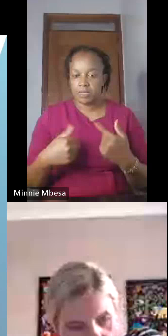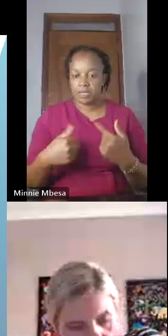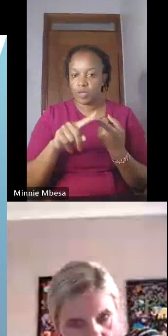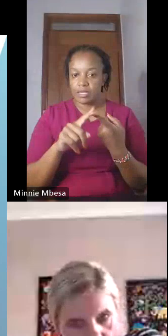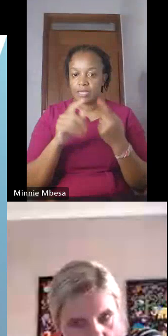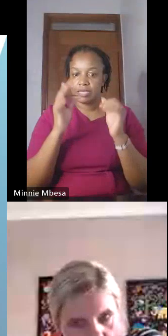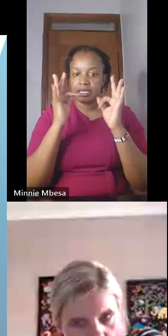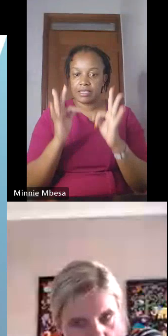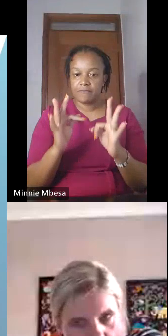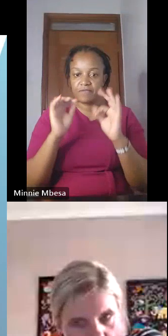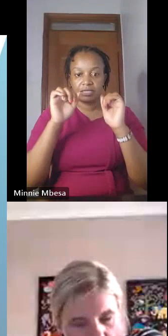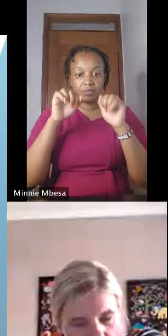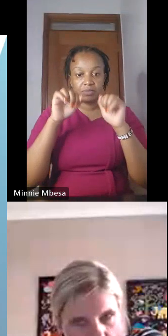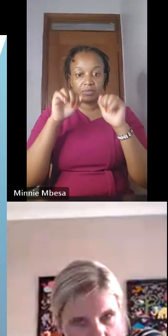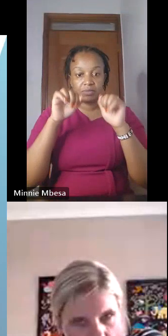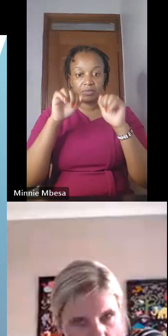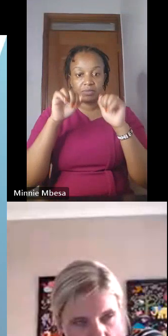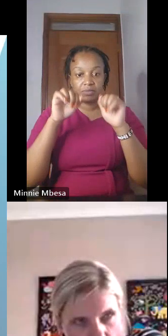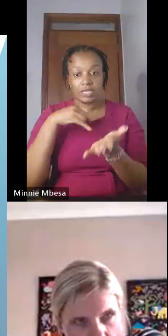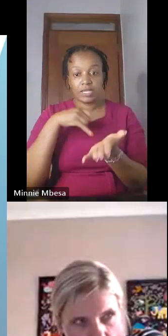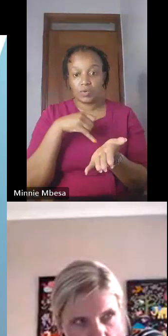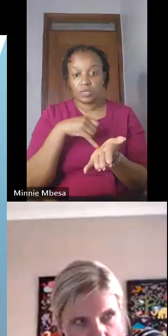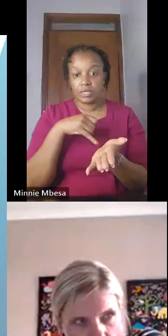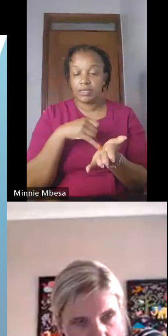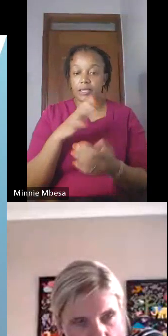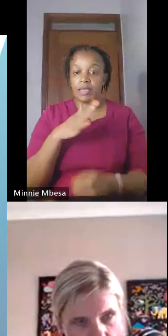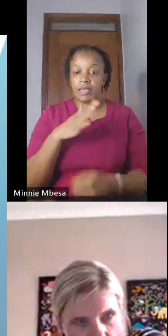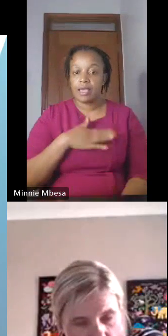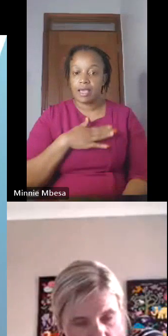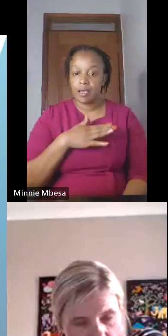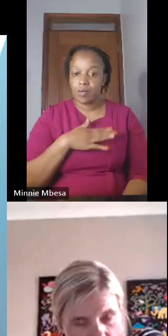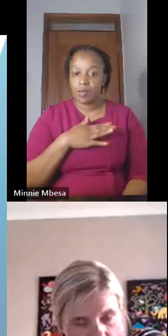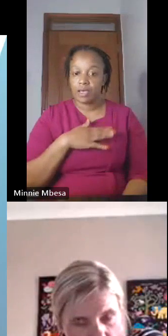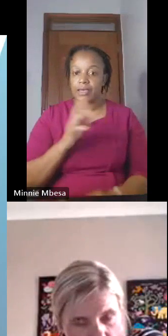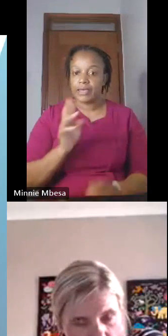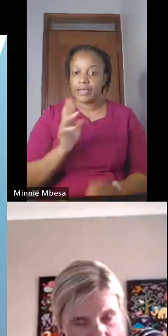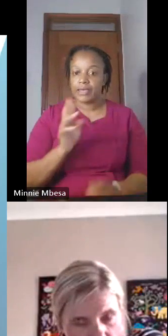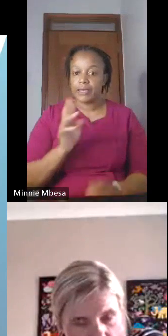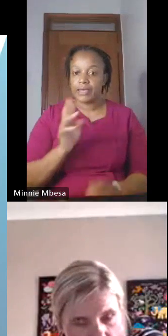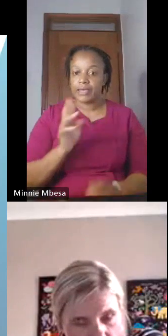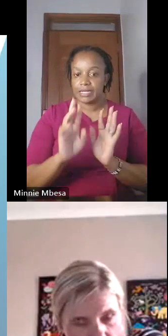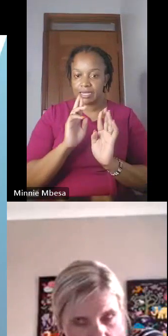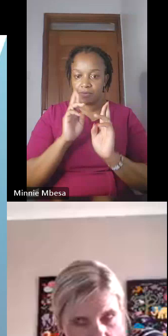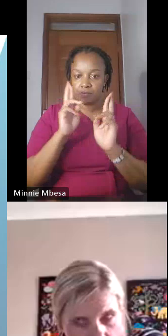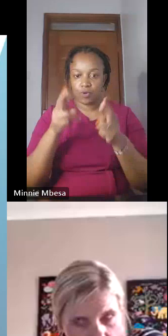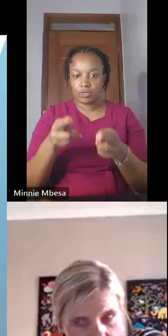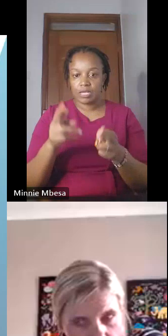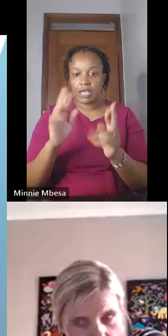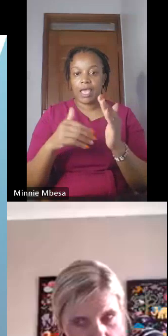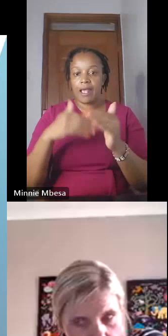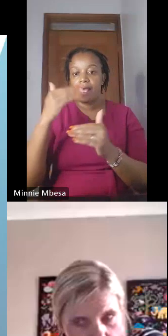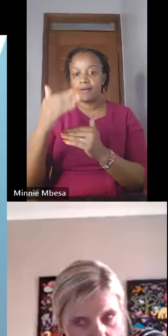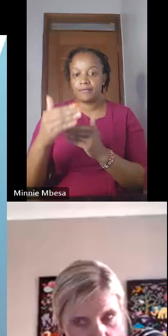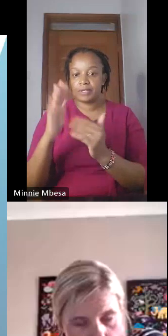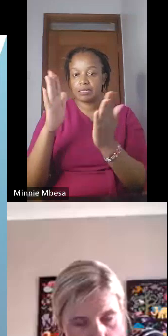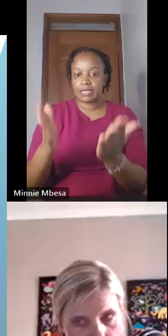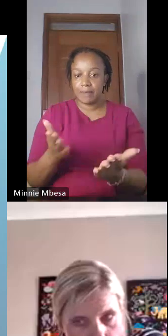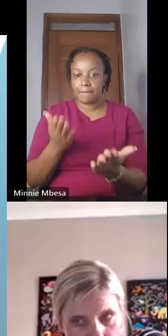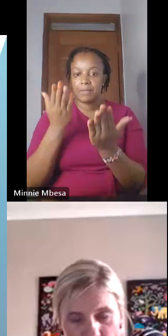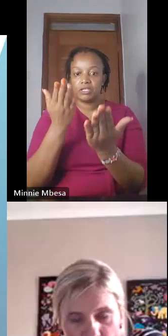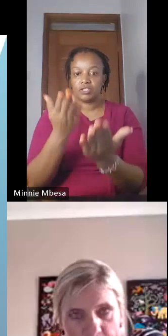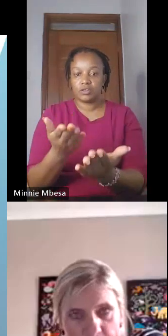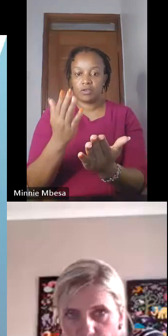upload our referee report after the submission of the application?